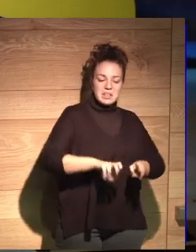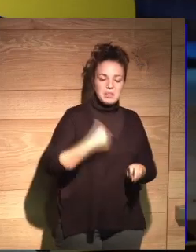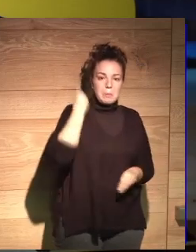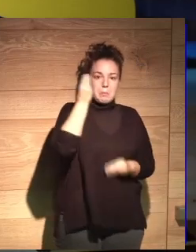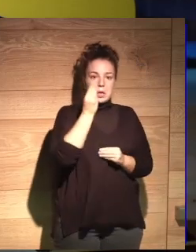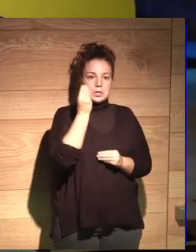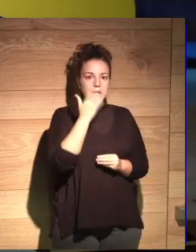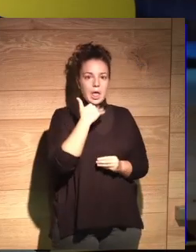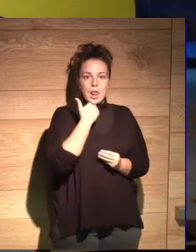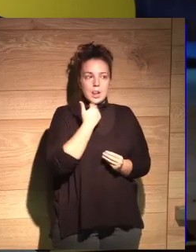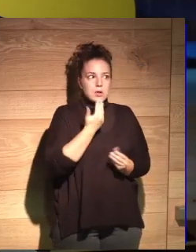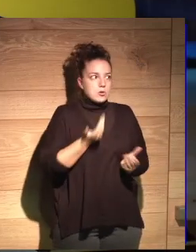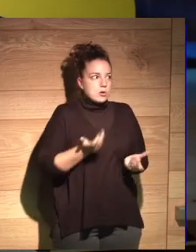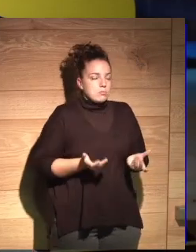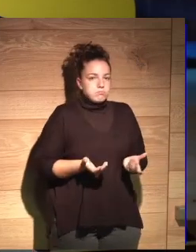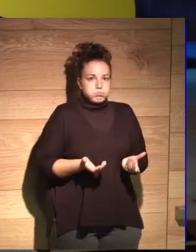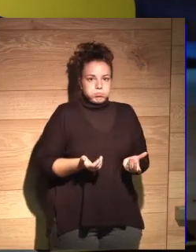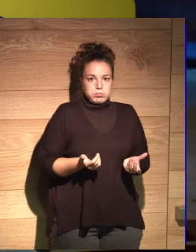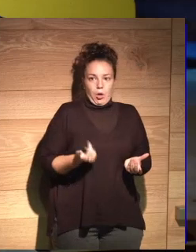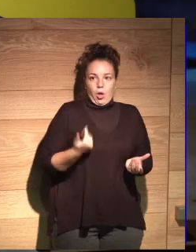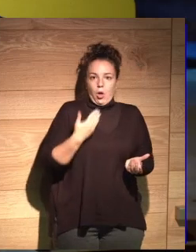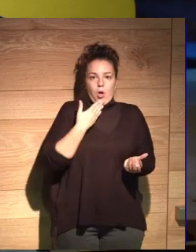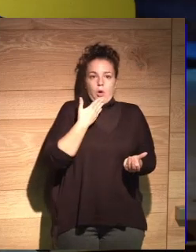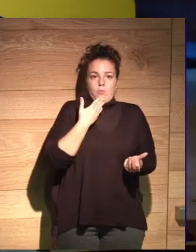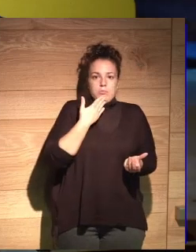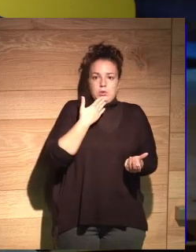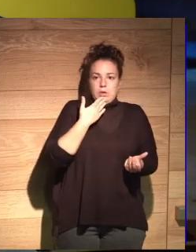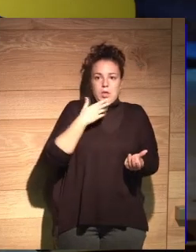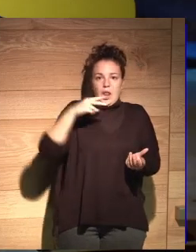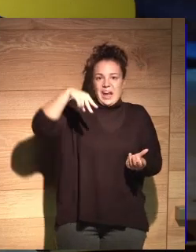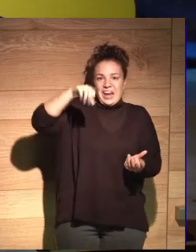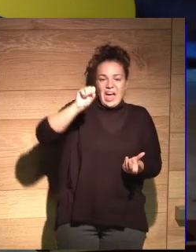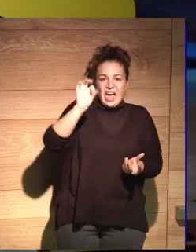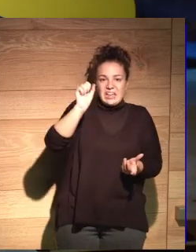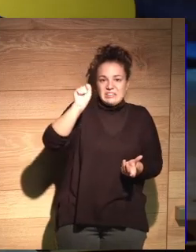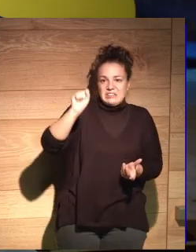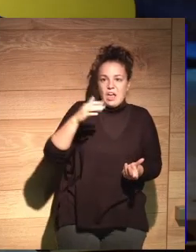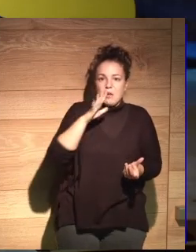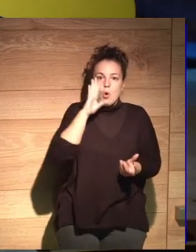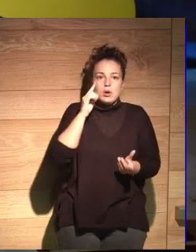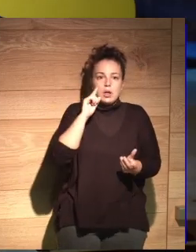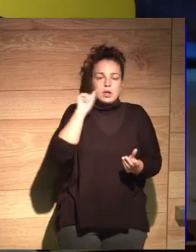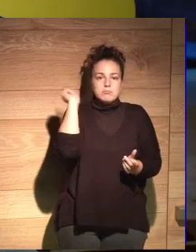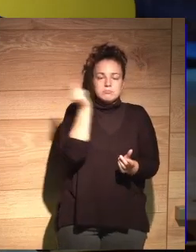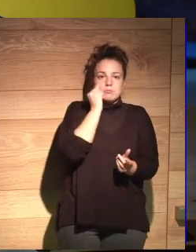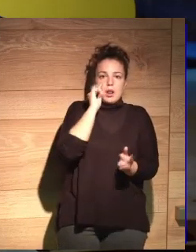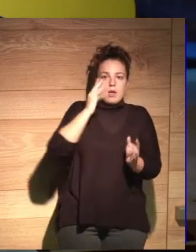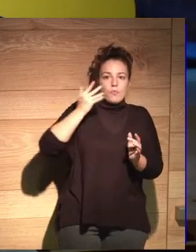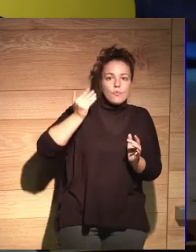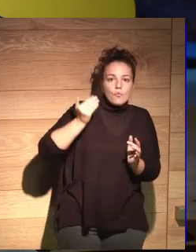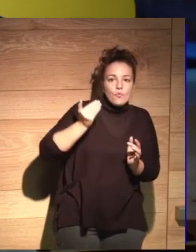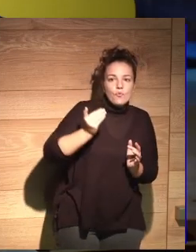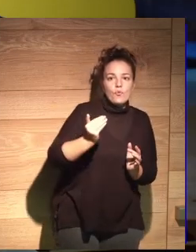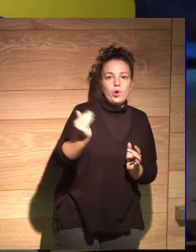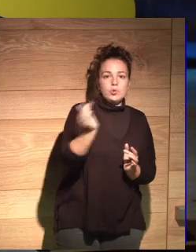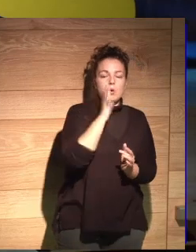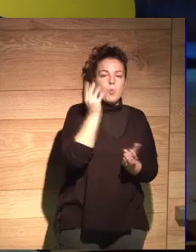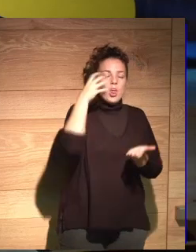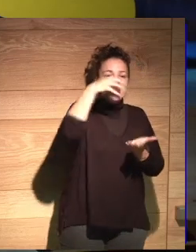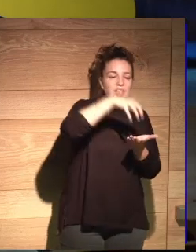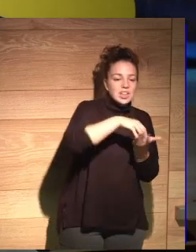center, they say that it may be something about NASA or CIA, because it sounds very